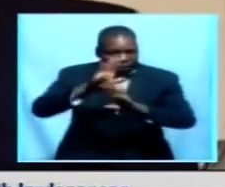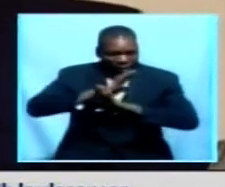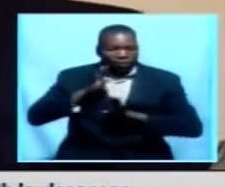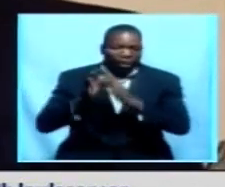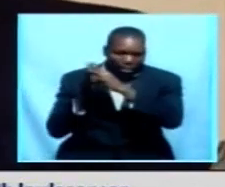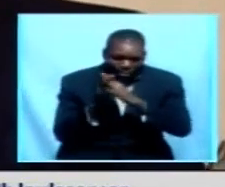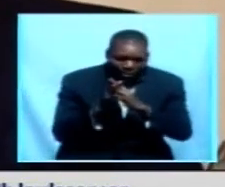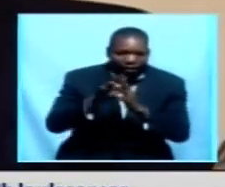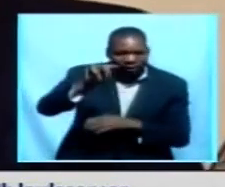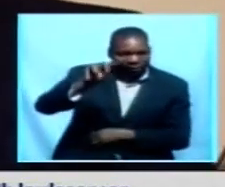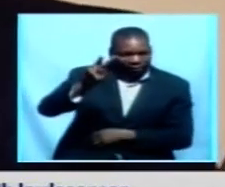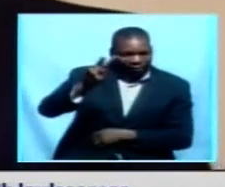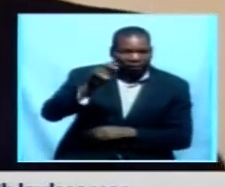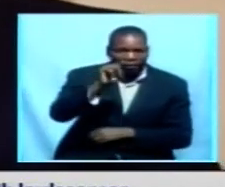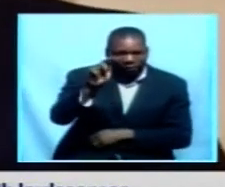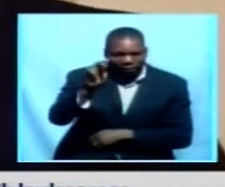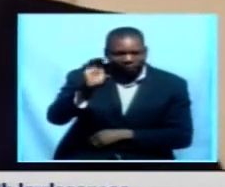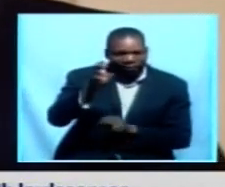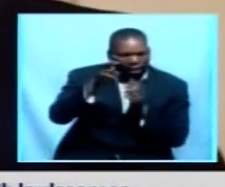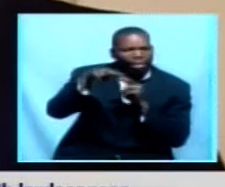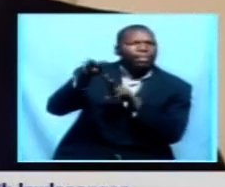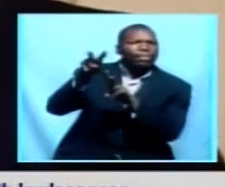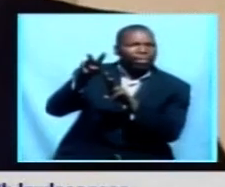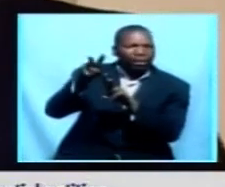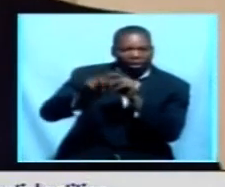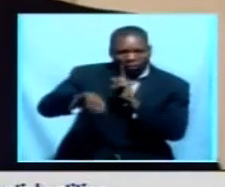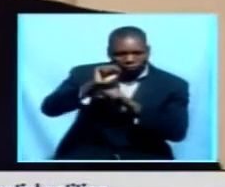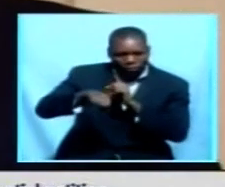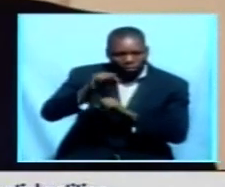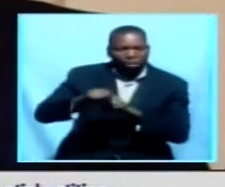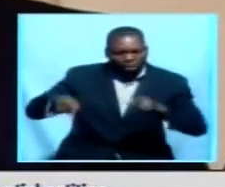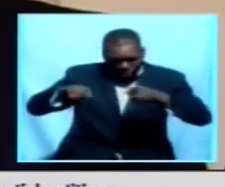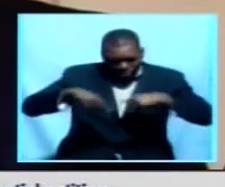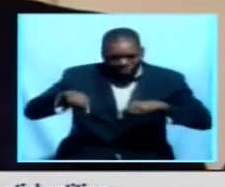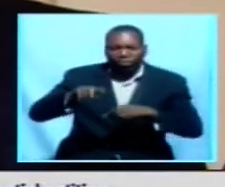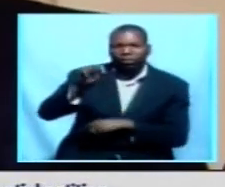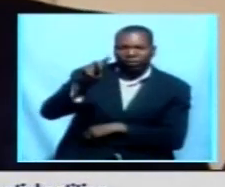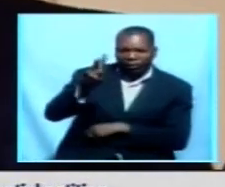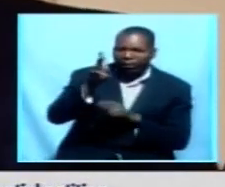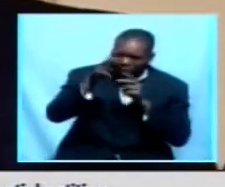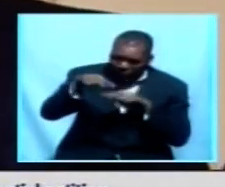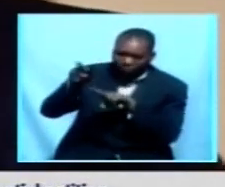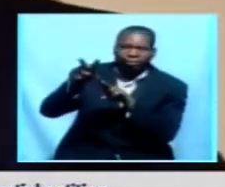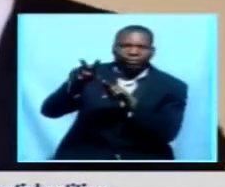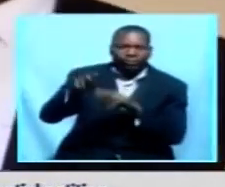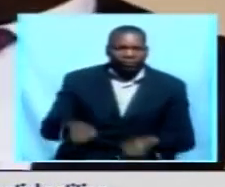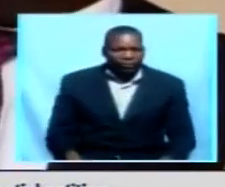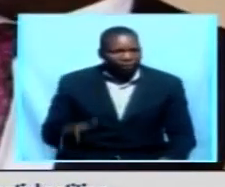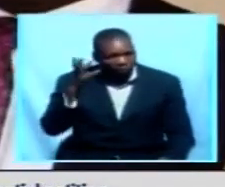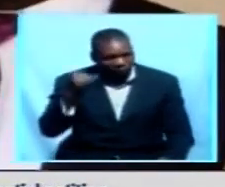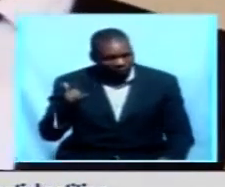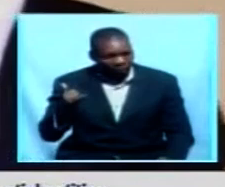signals desire to see their local footballers on our screens. It's for this reason